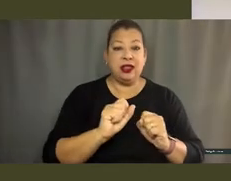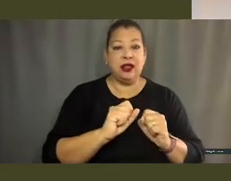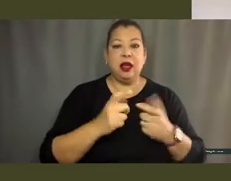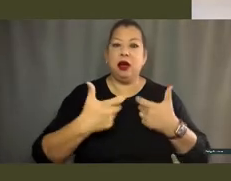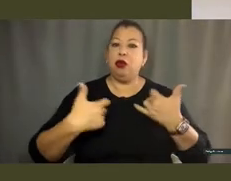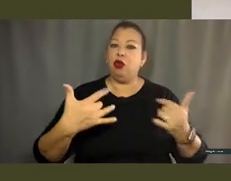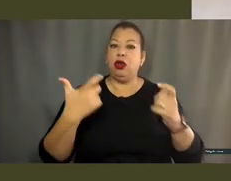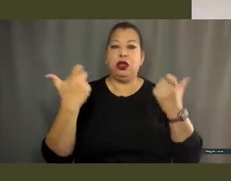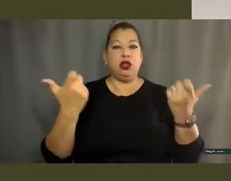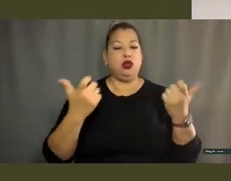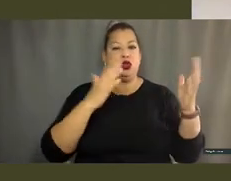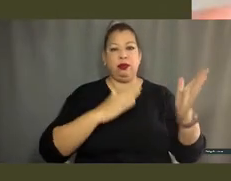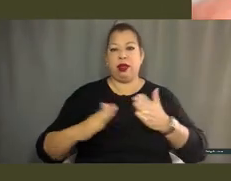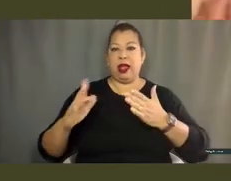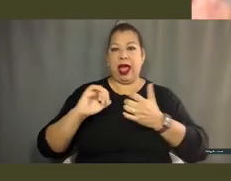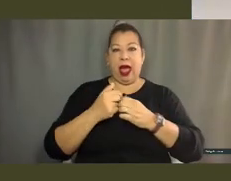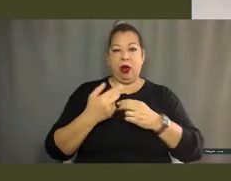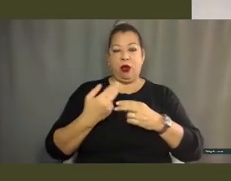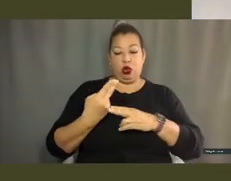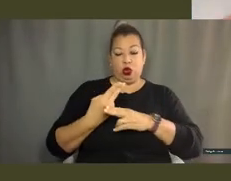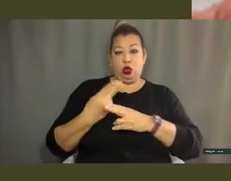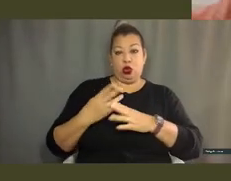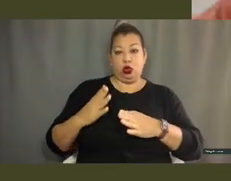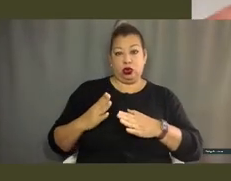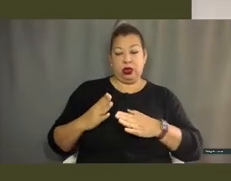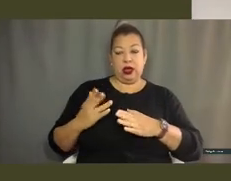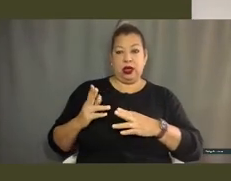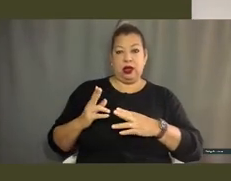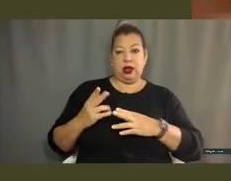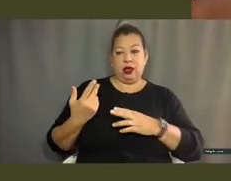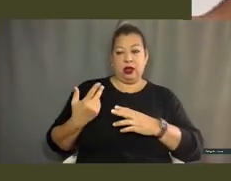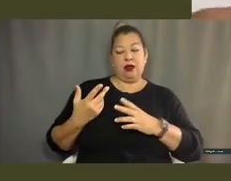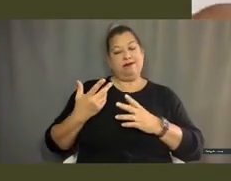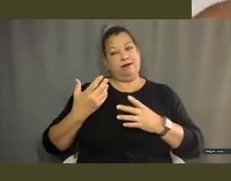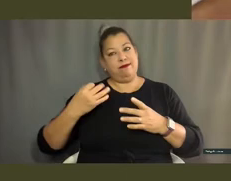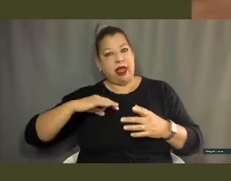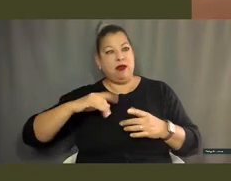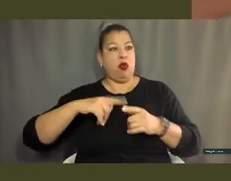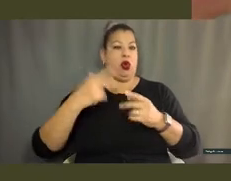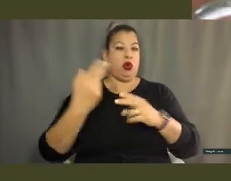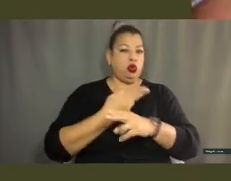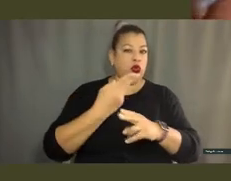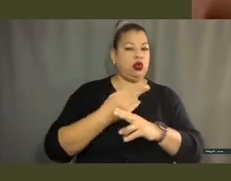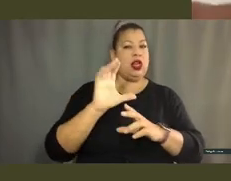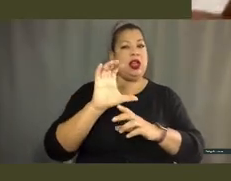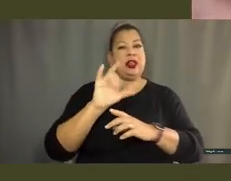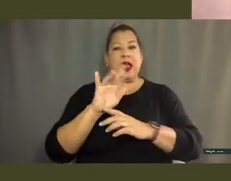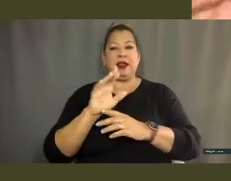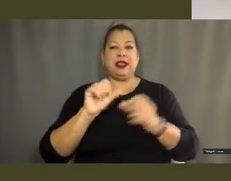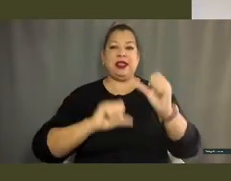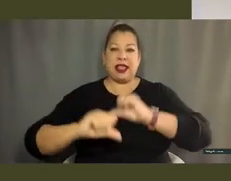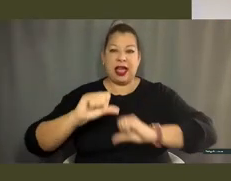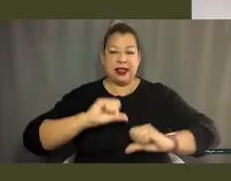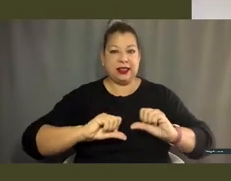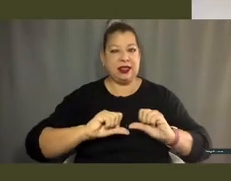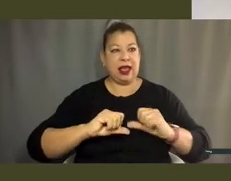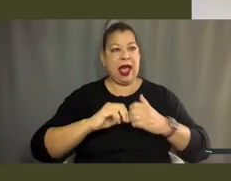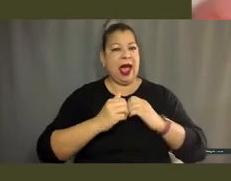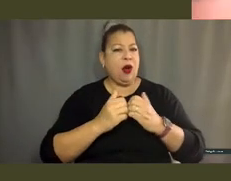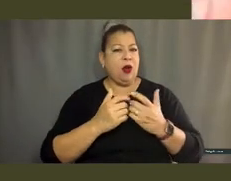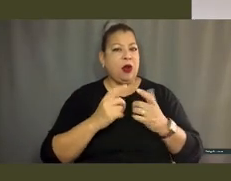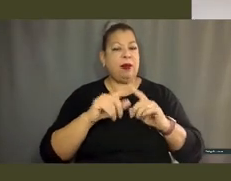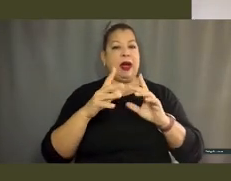users are applying the climate information and the science, but in a very joined up and comprehensive way.